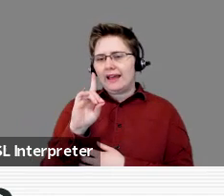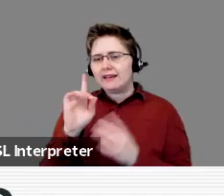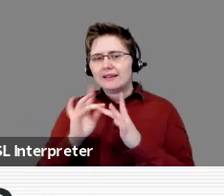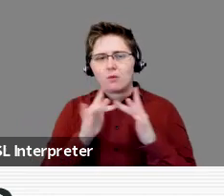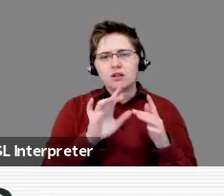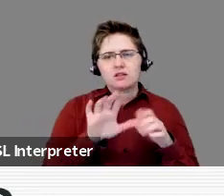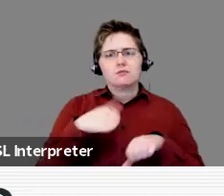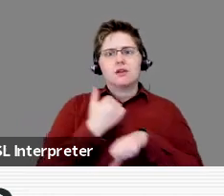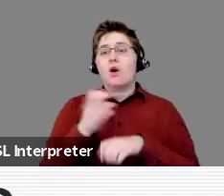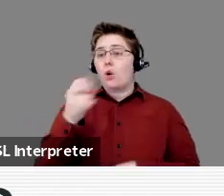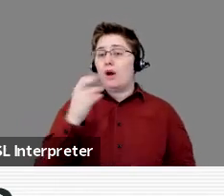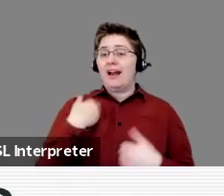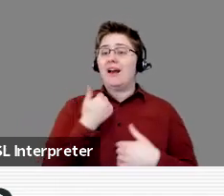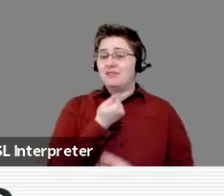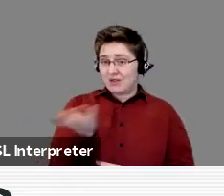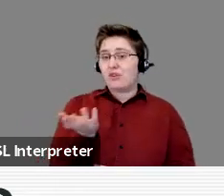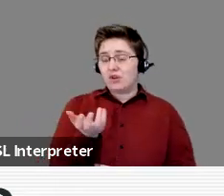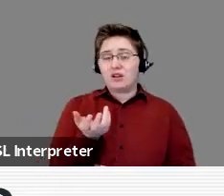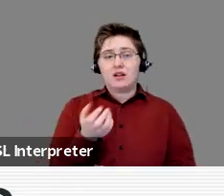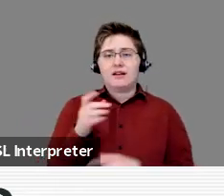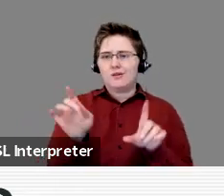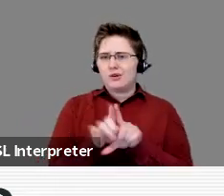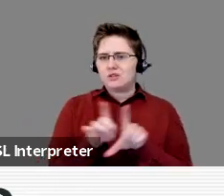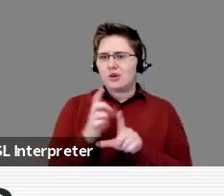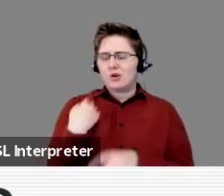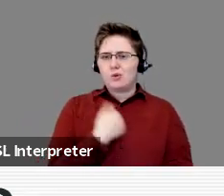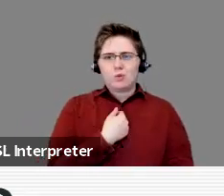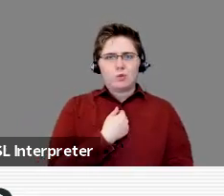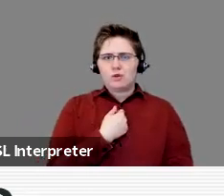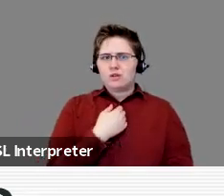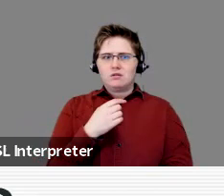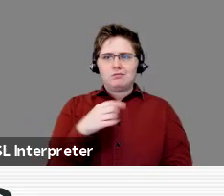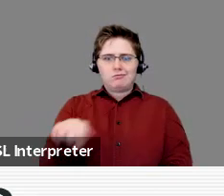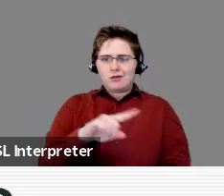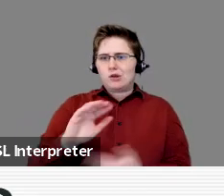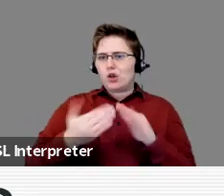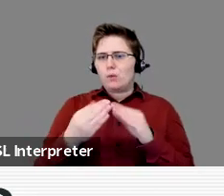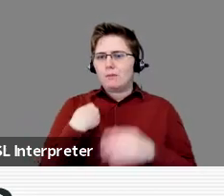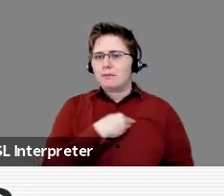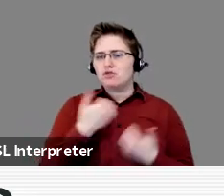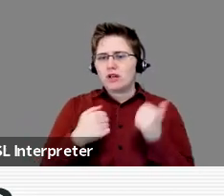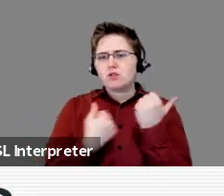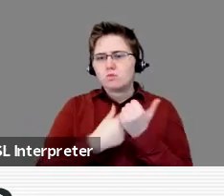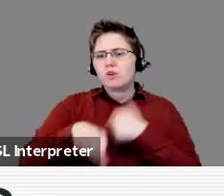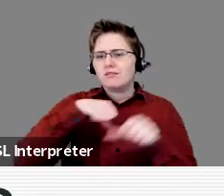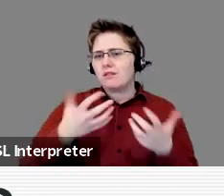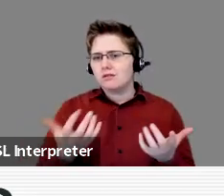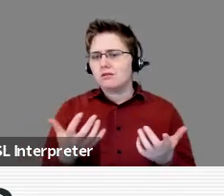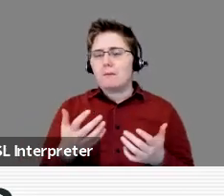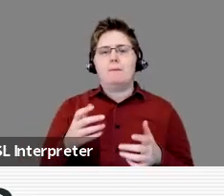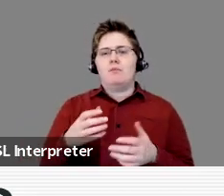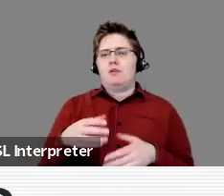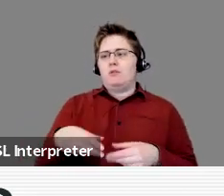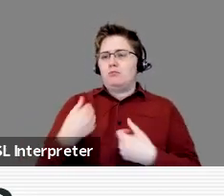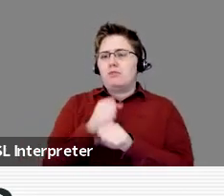up. Ohio has several of these as well, that were just community members trying to support other community members, getting people food